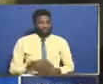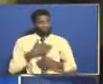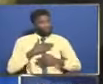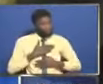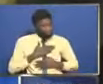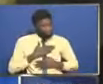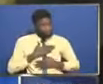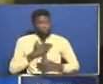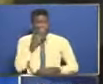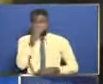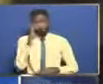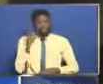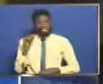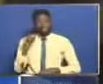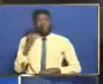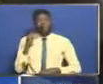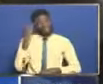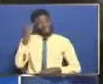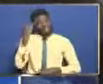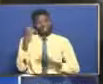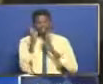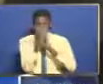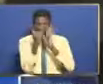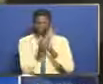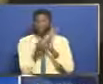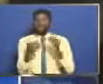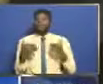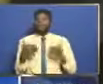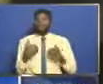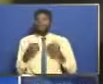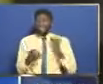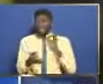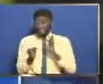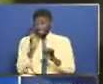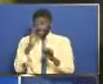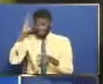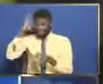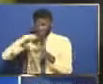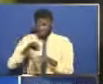maono. Tukileta yeye, hiyo mabadiliko